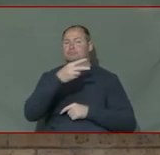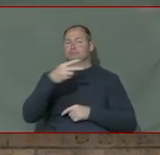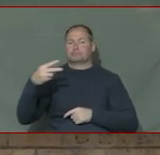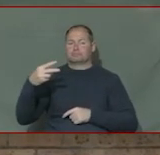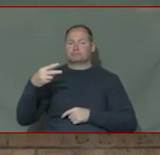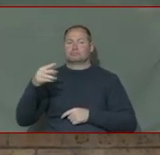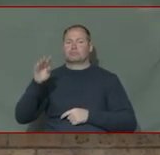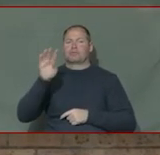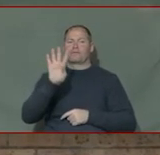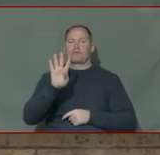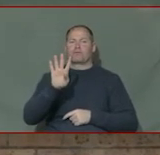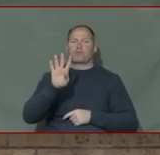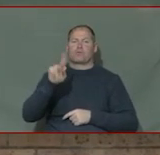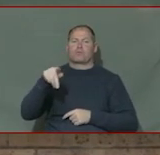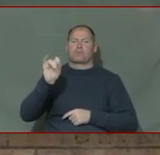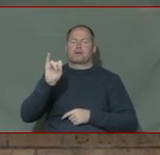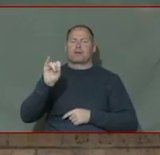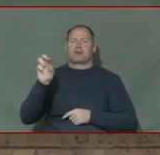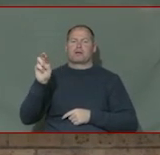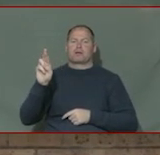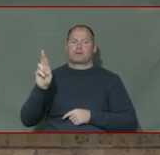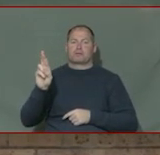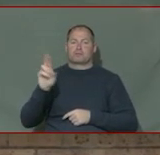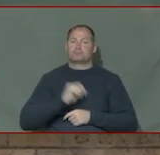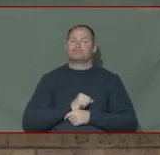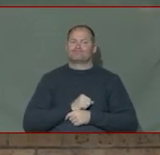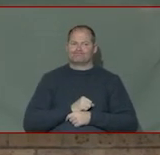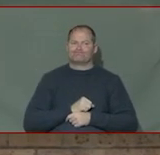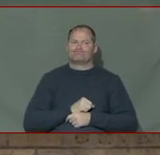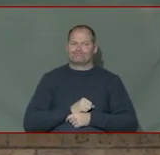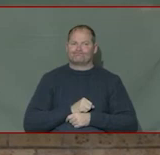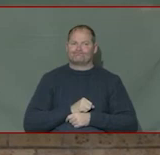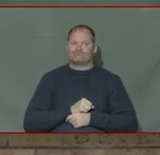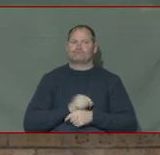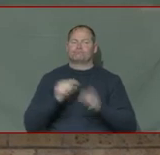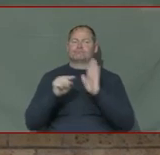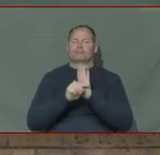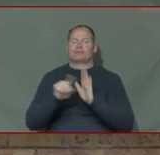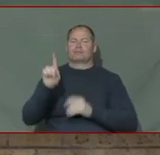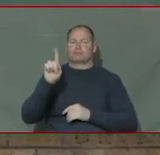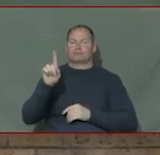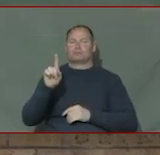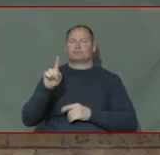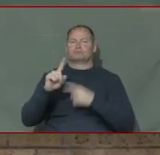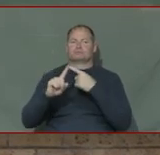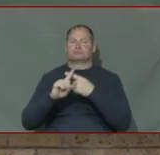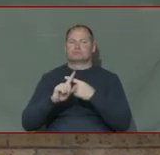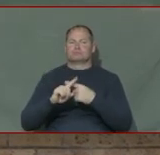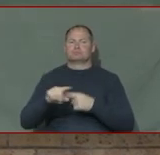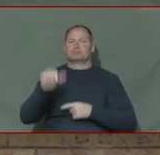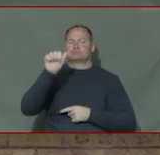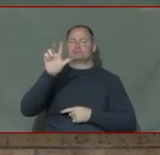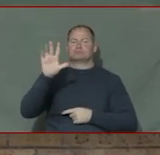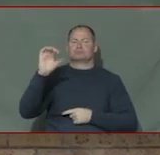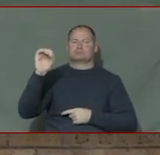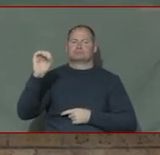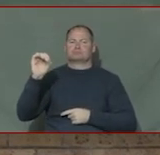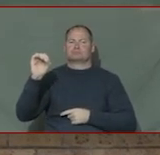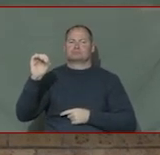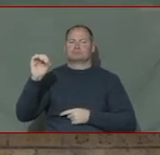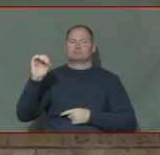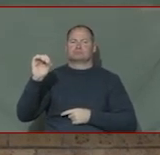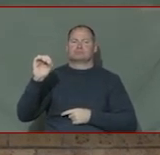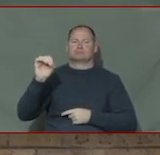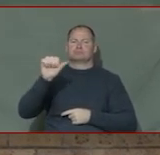4 pi r, correct? Negative 1 times positive 680 is negative